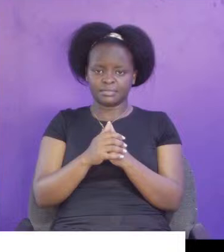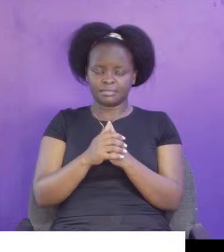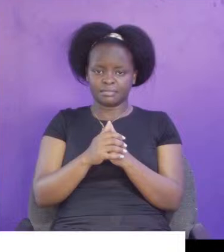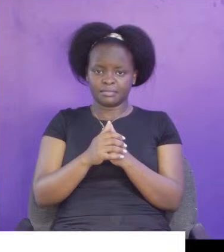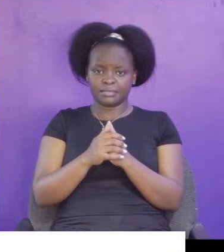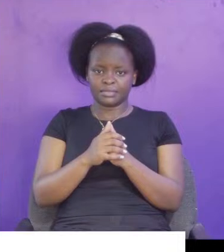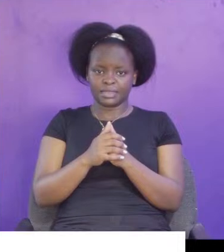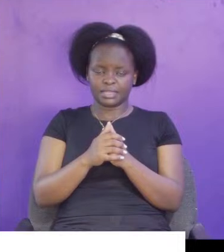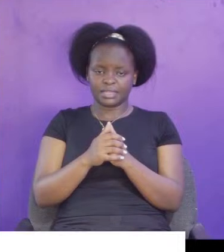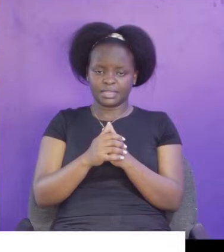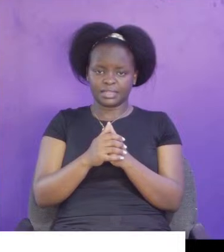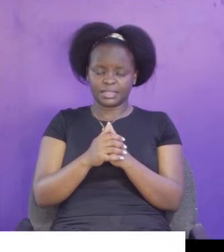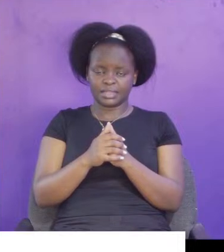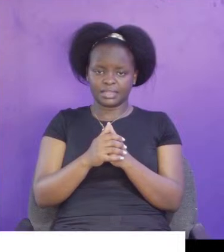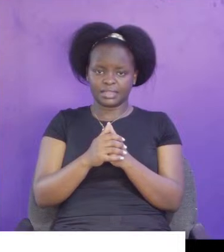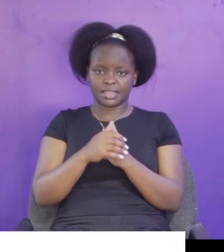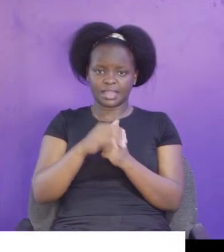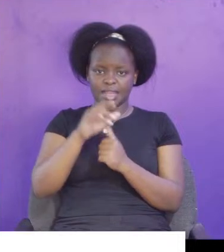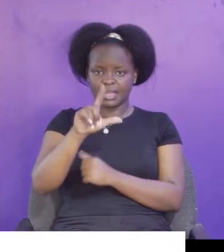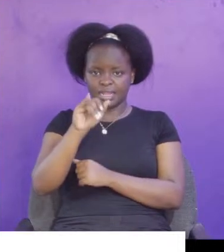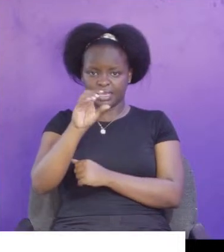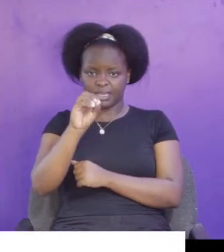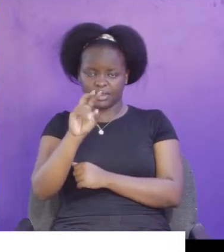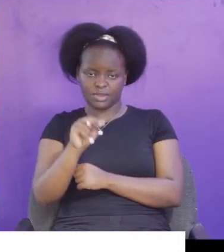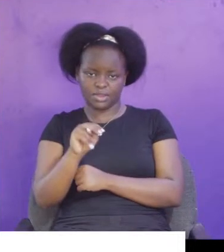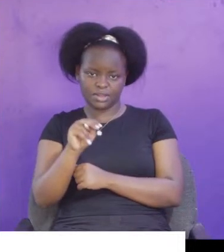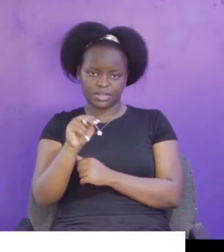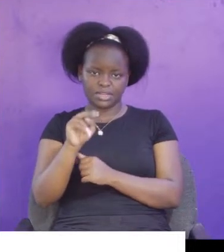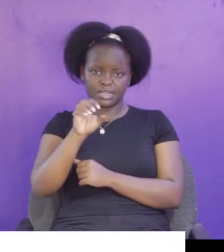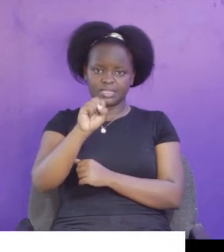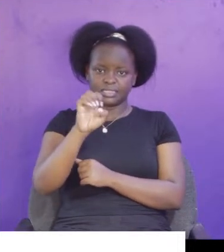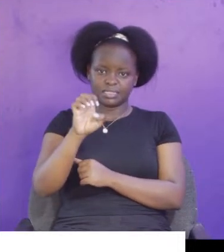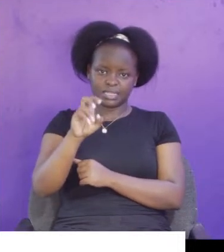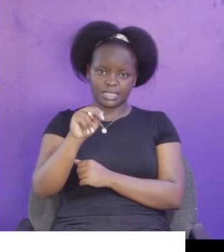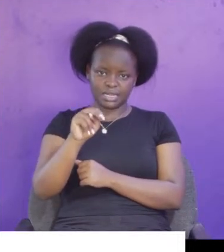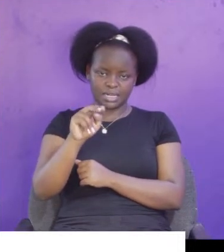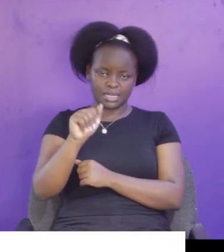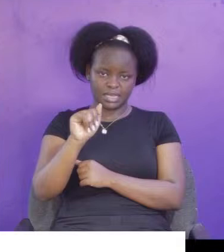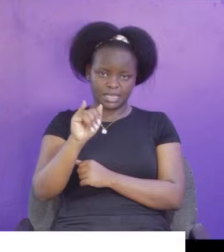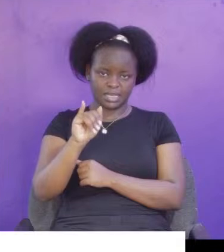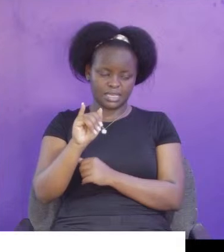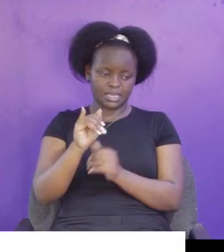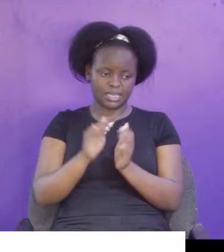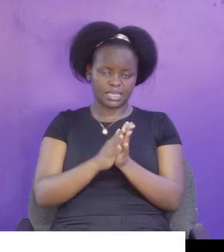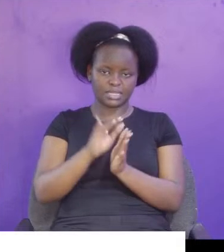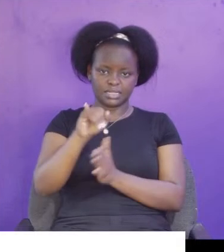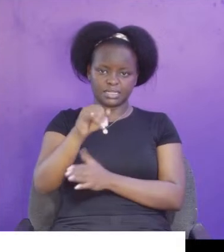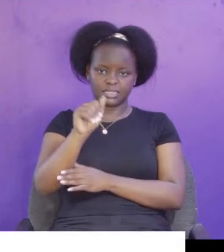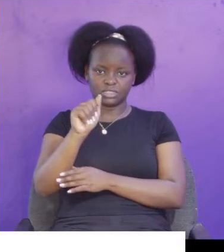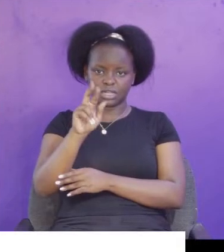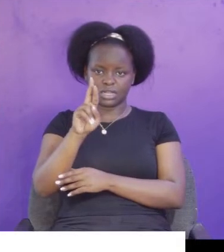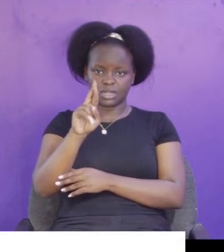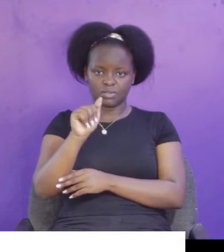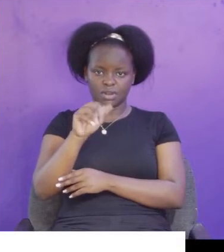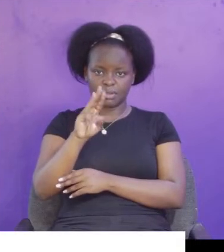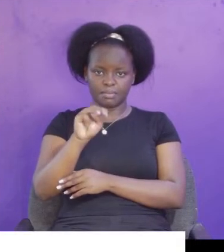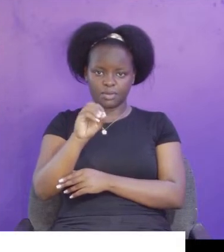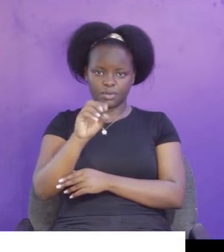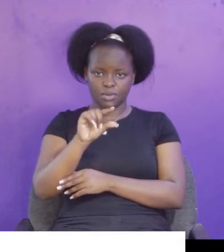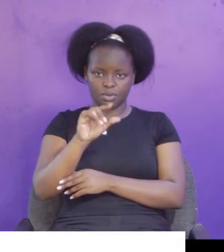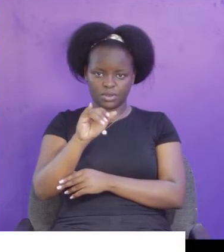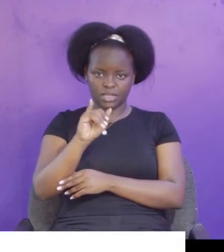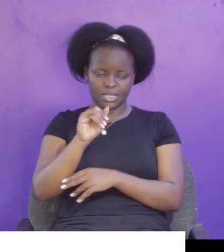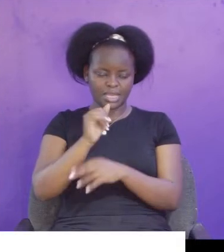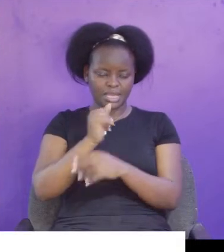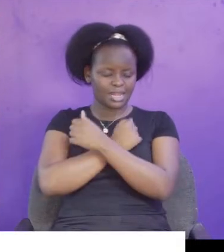son Lion, Sanai, and Jaramogi. He loved you with all his